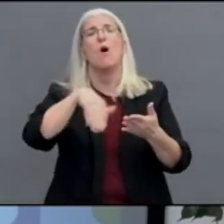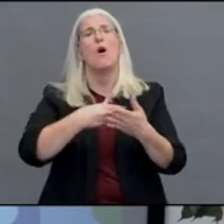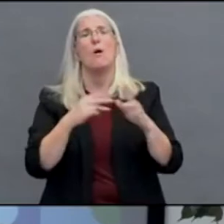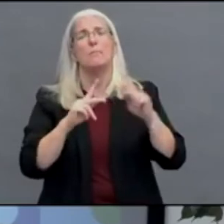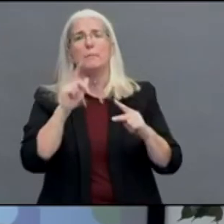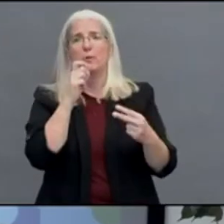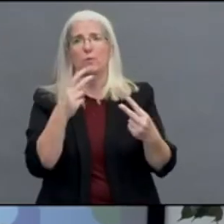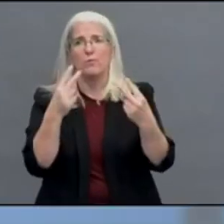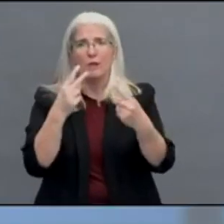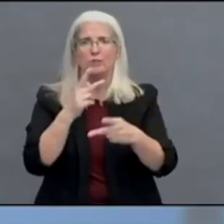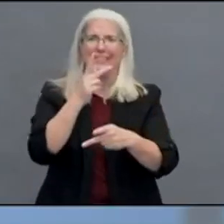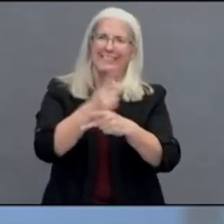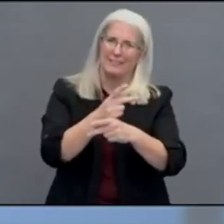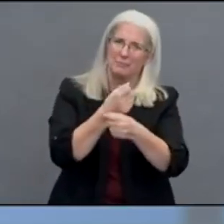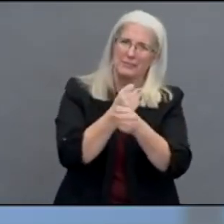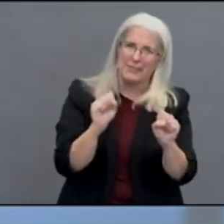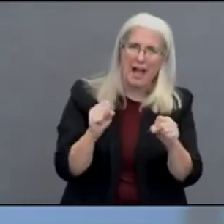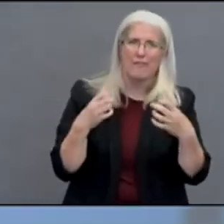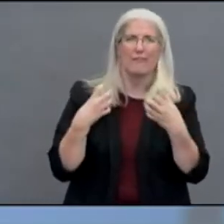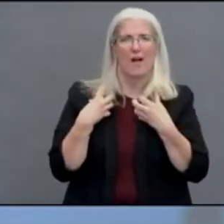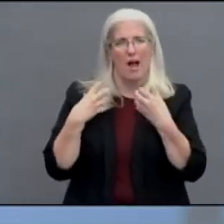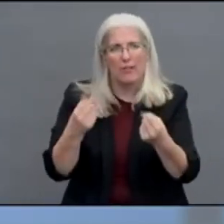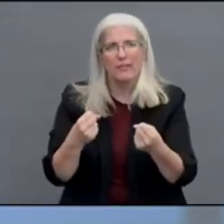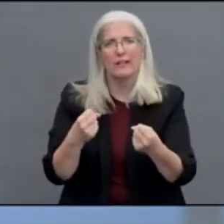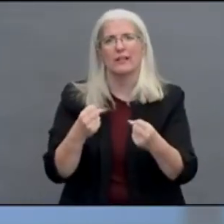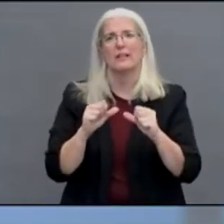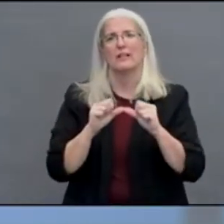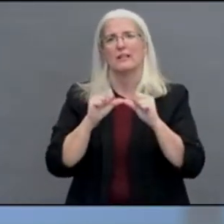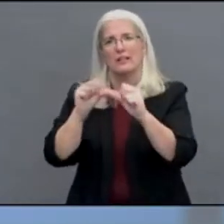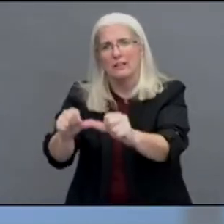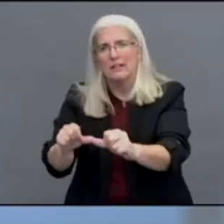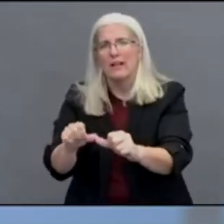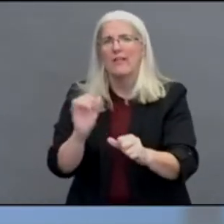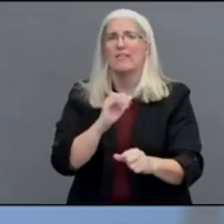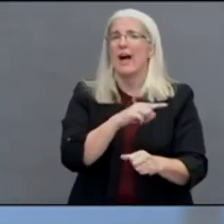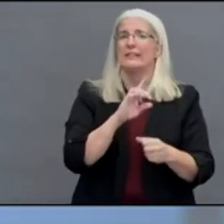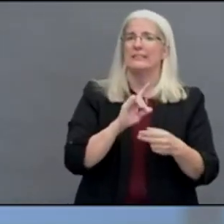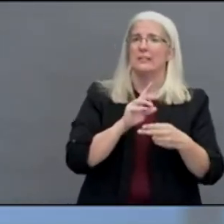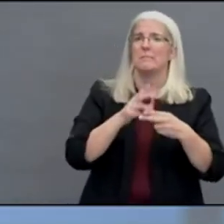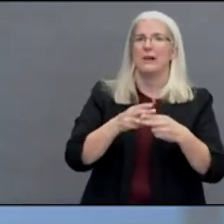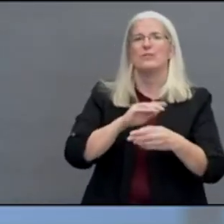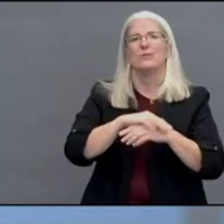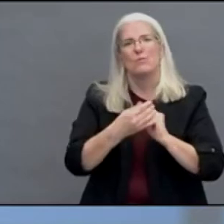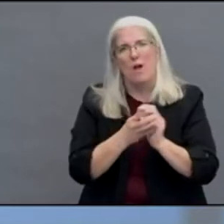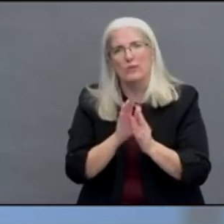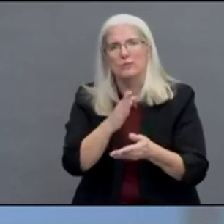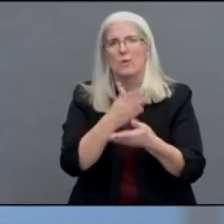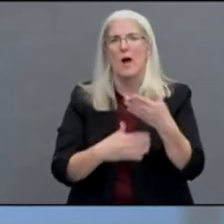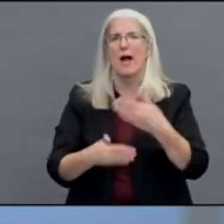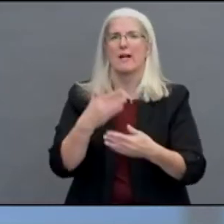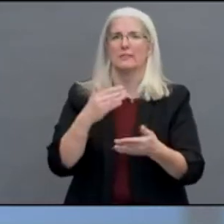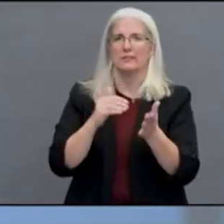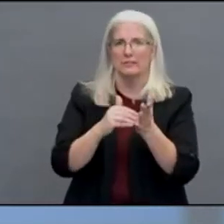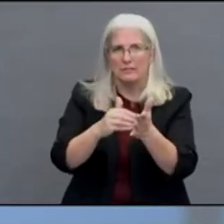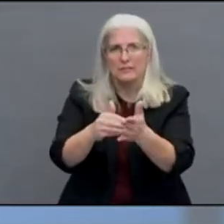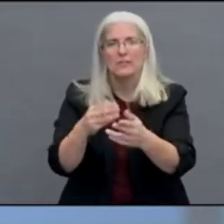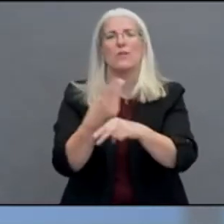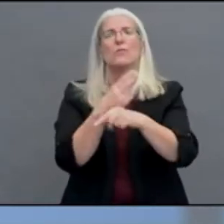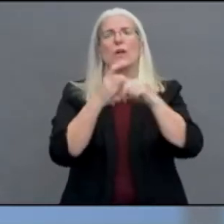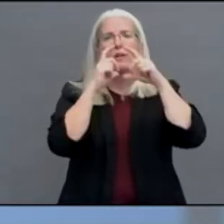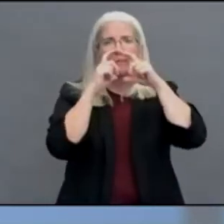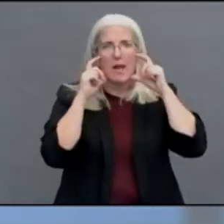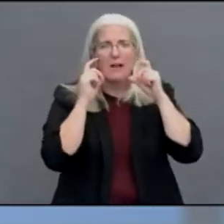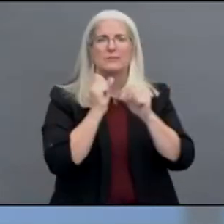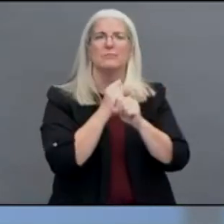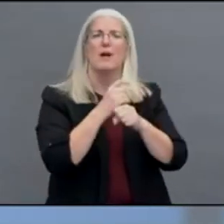safe, healthy. As Indira mentioned, wash your hands regularly, wear your face masks, keep 6 feet